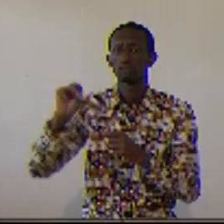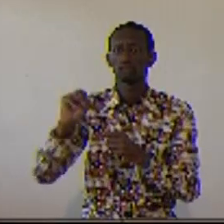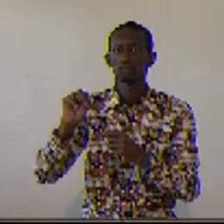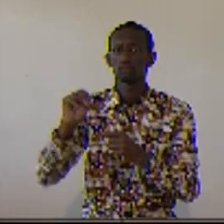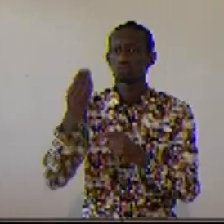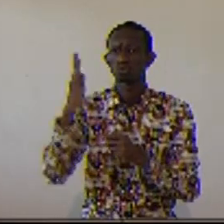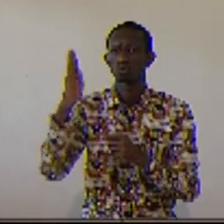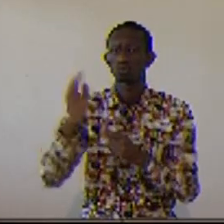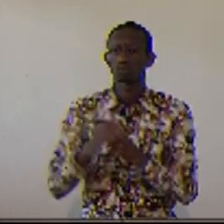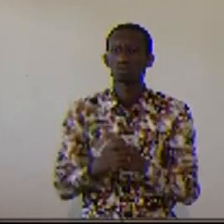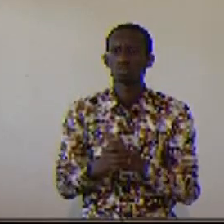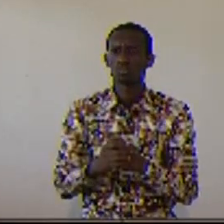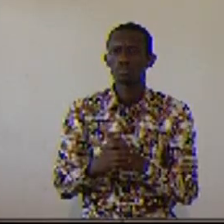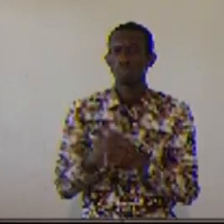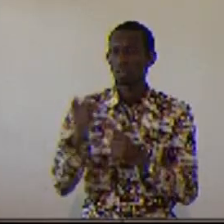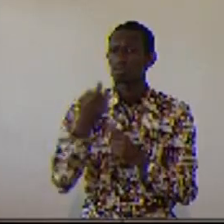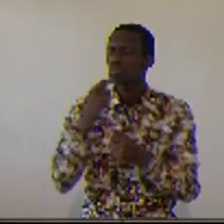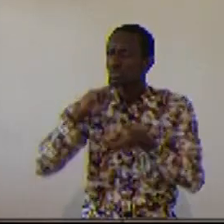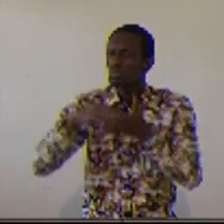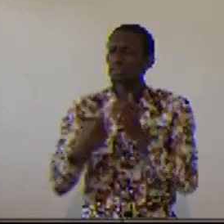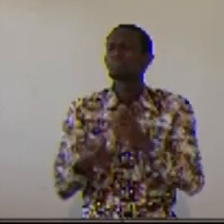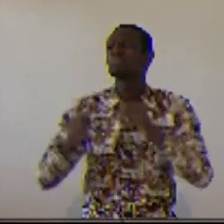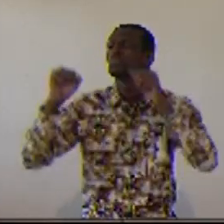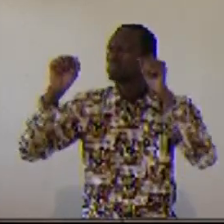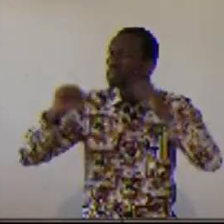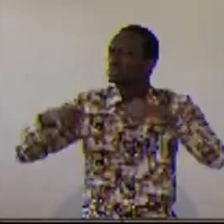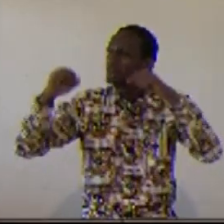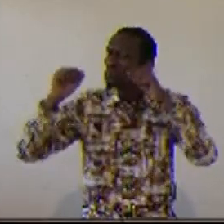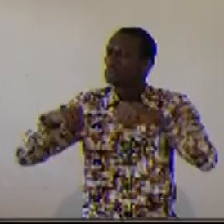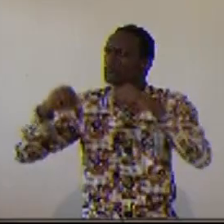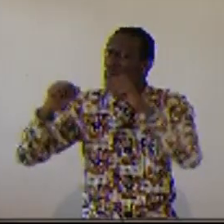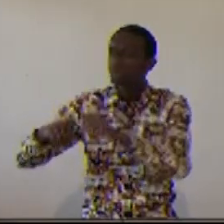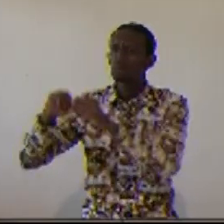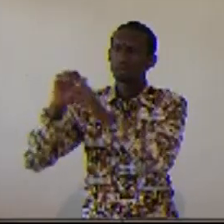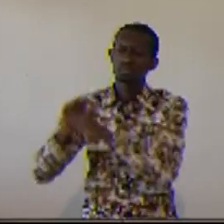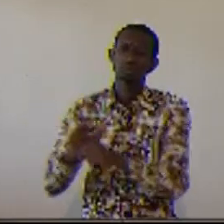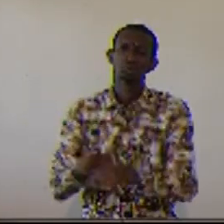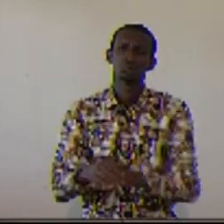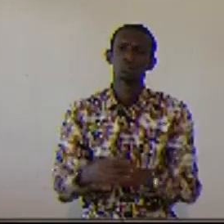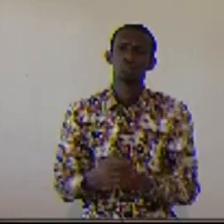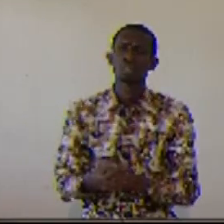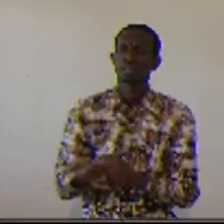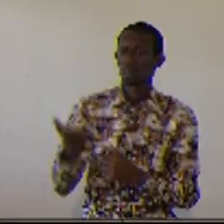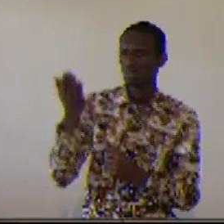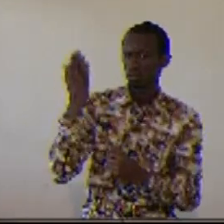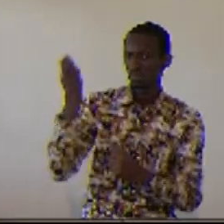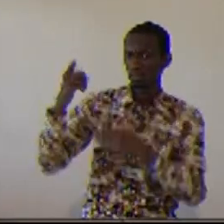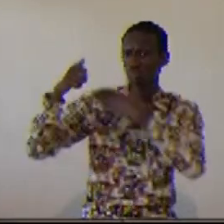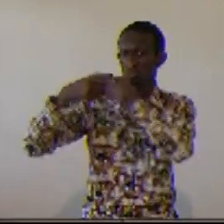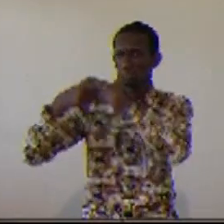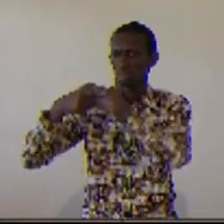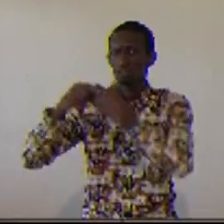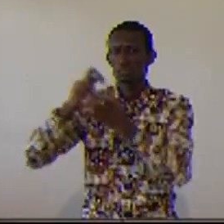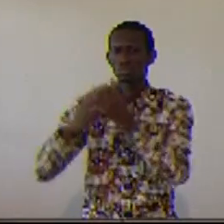ring, so that means that there is high possibility that this negative charge is not